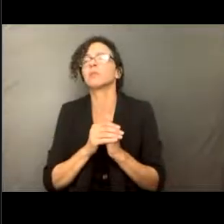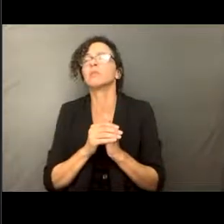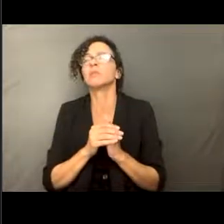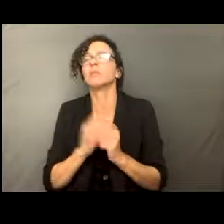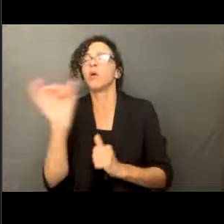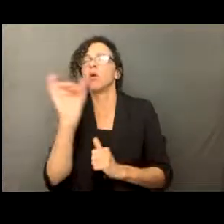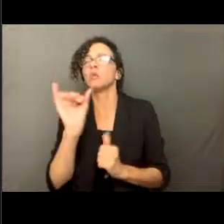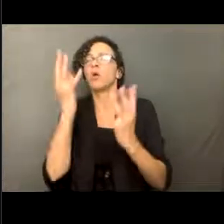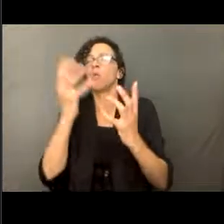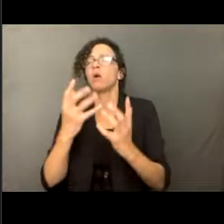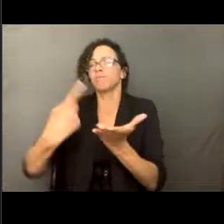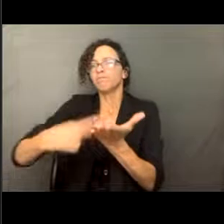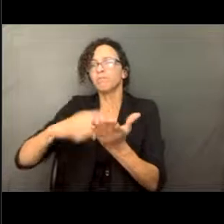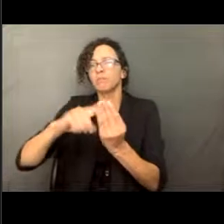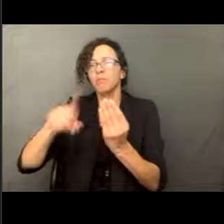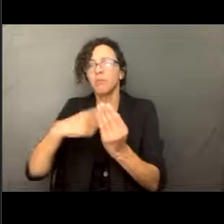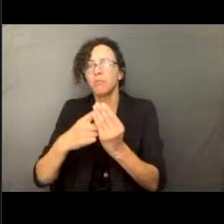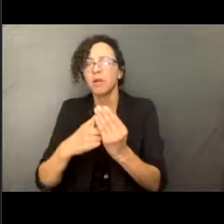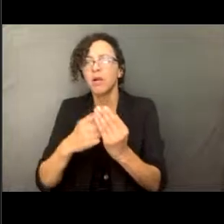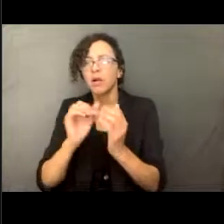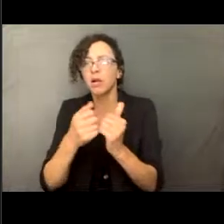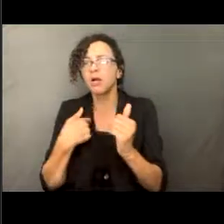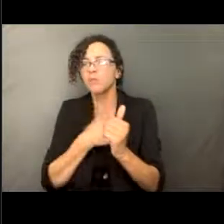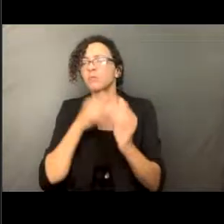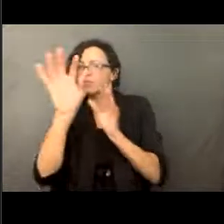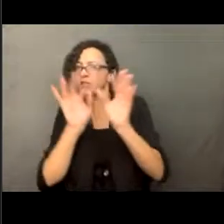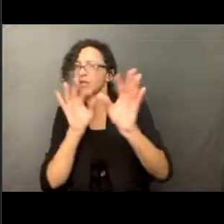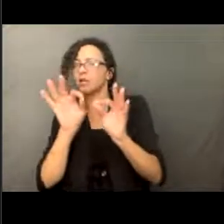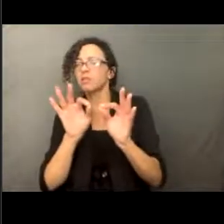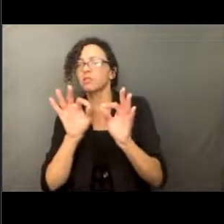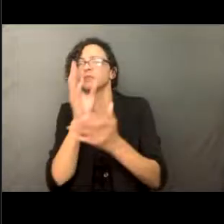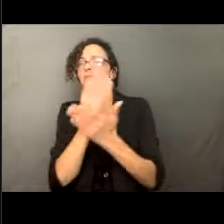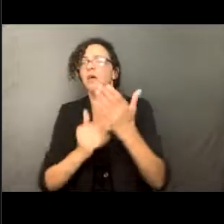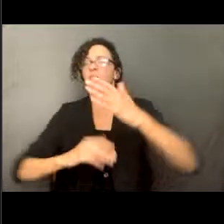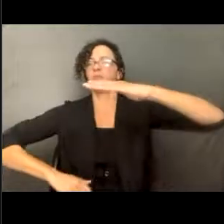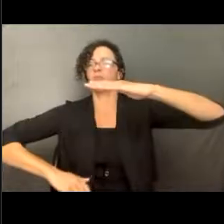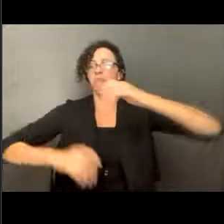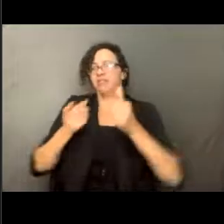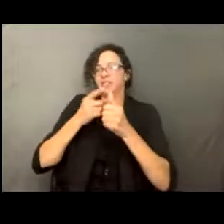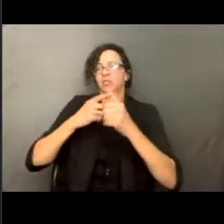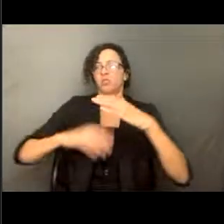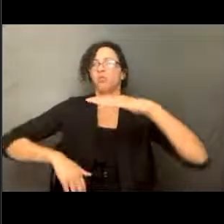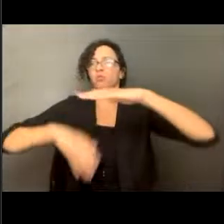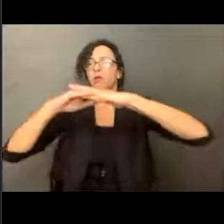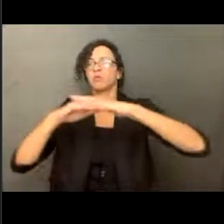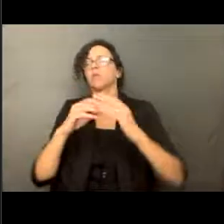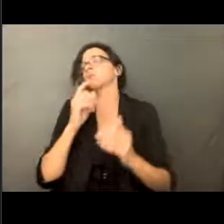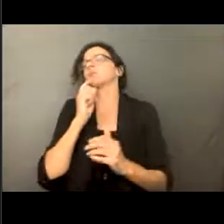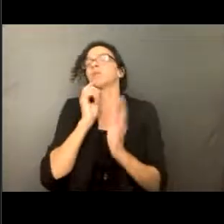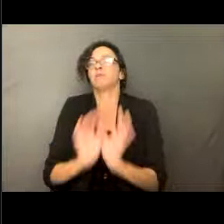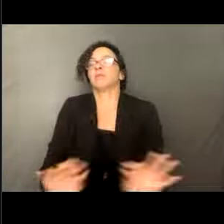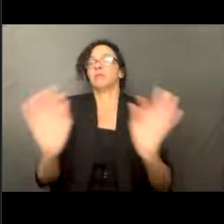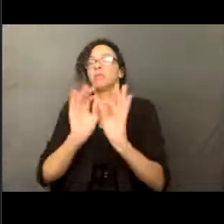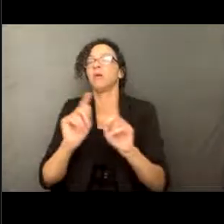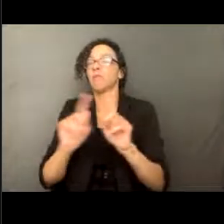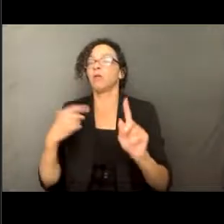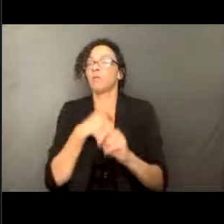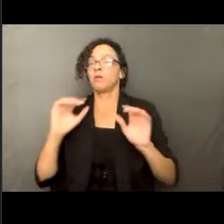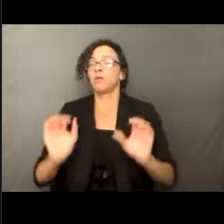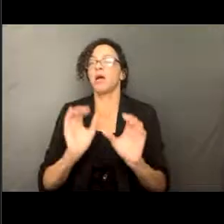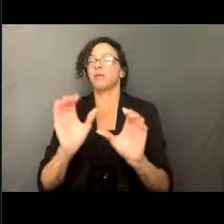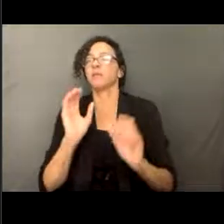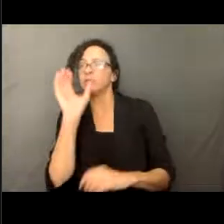purposes, we've selected some initial thresholds of significance. However, we are actively seeking input from the stakeholder community